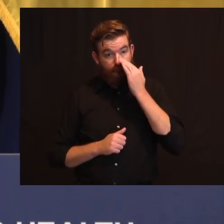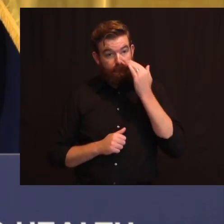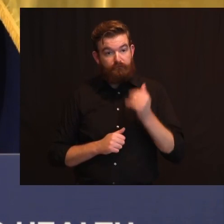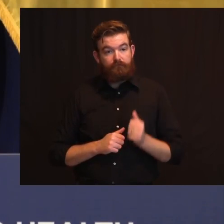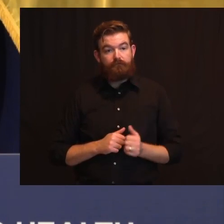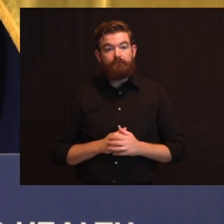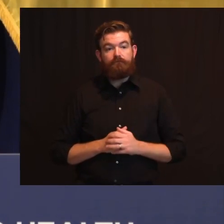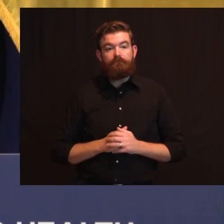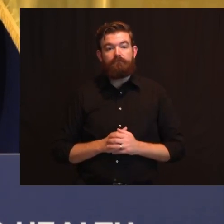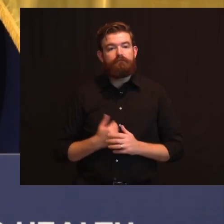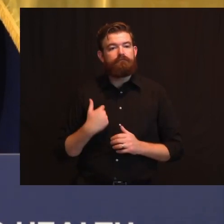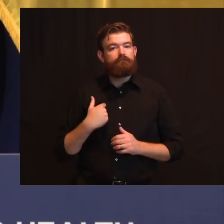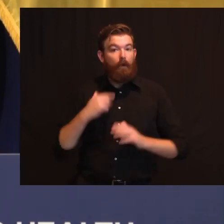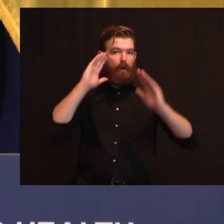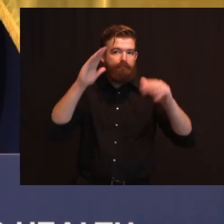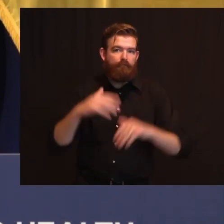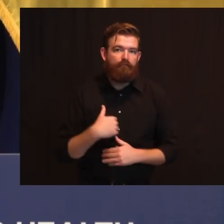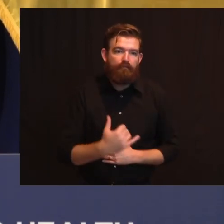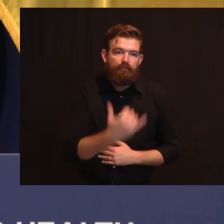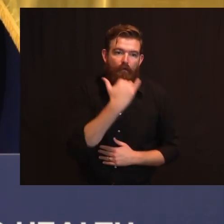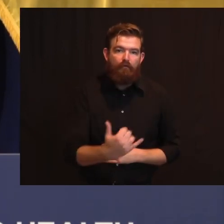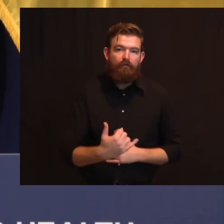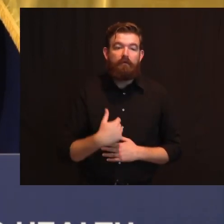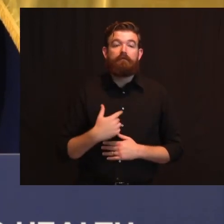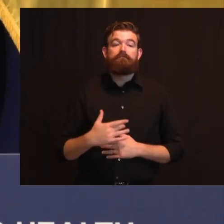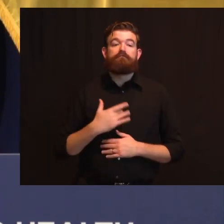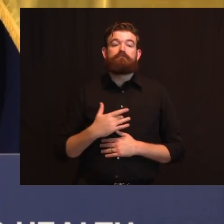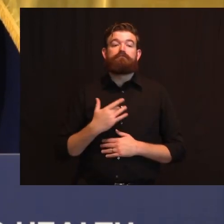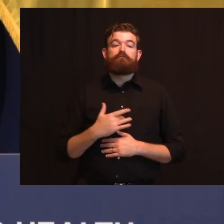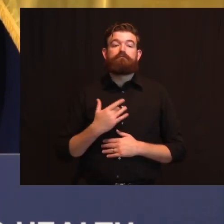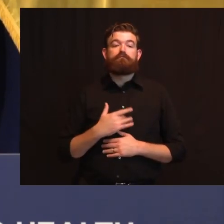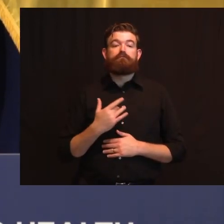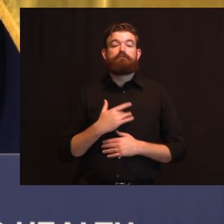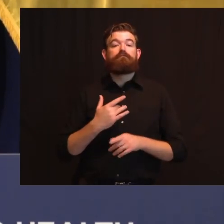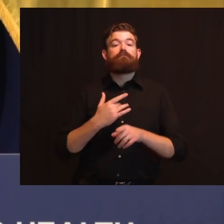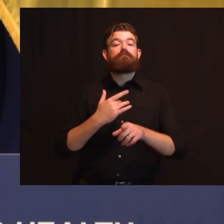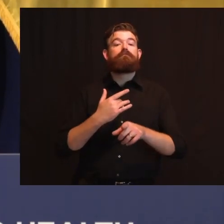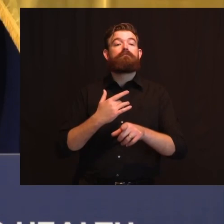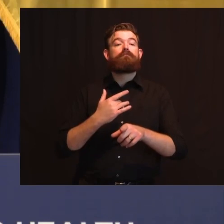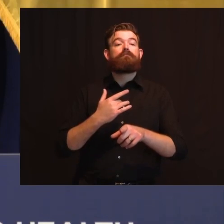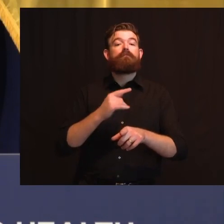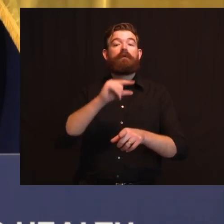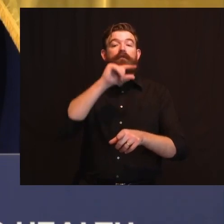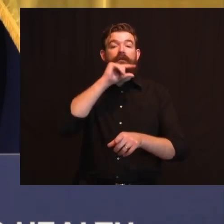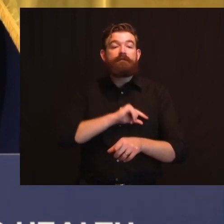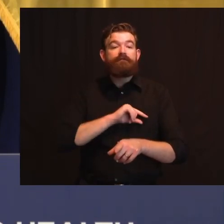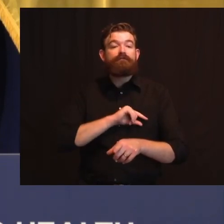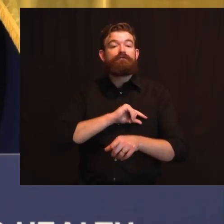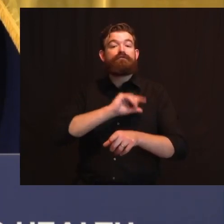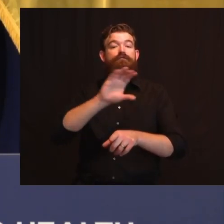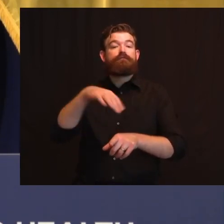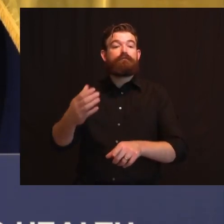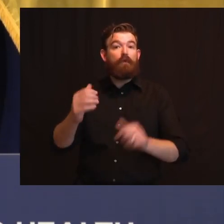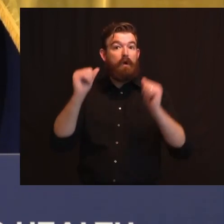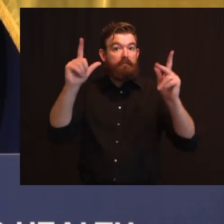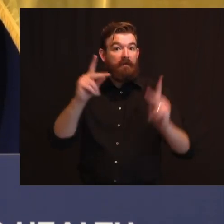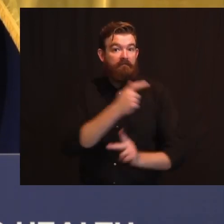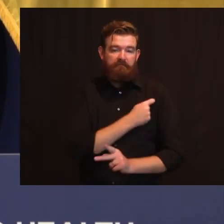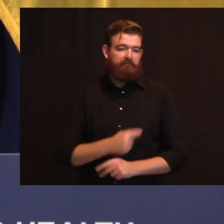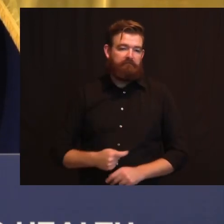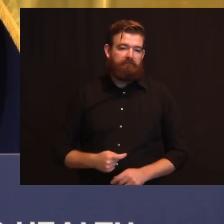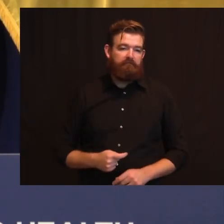I'm wrong. I don't see Thanksgiving and Christmas of this year, everybody vaccinated and we've got COVID behind us. I'll be the happiest guy in the world if we do, but